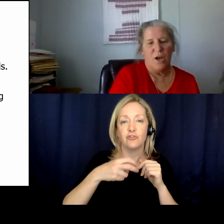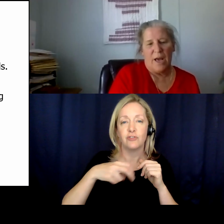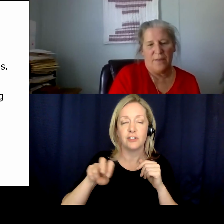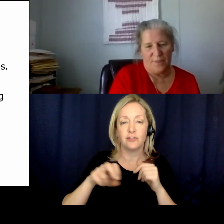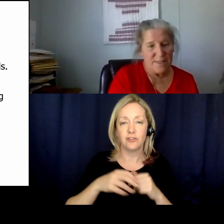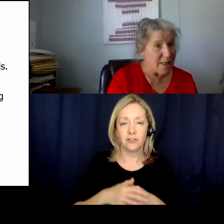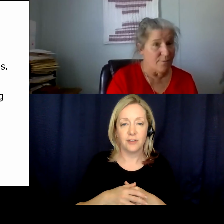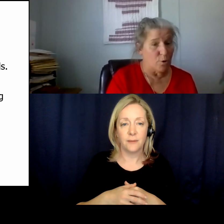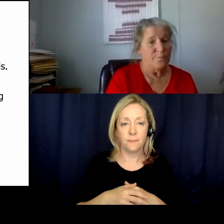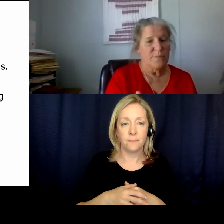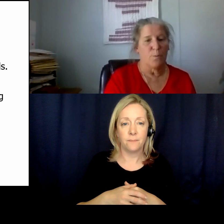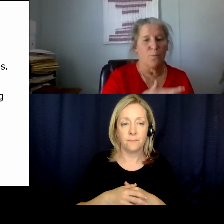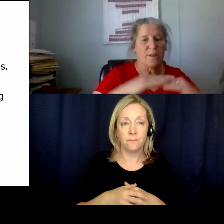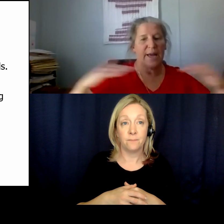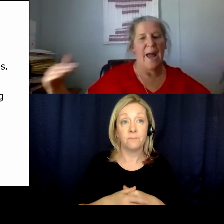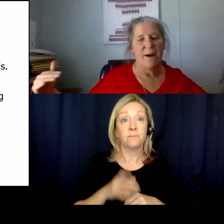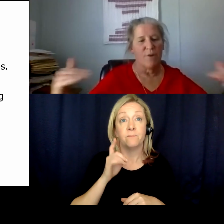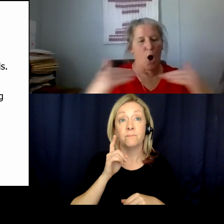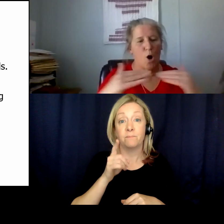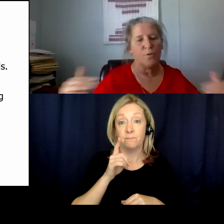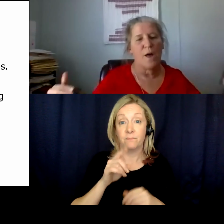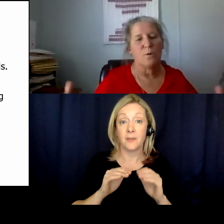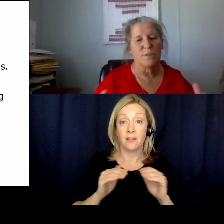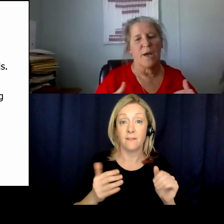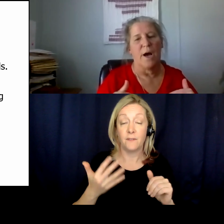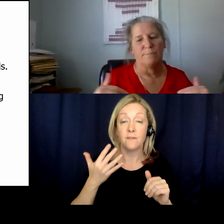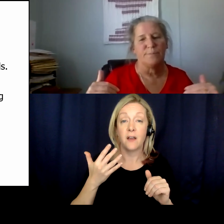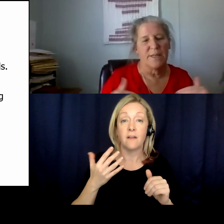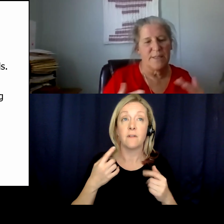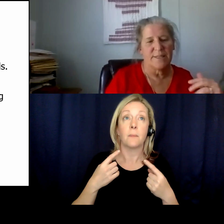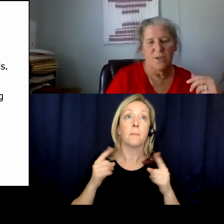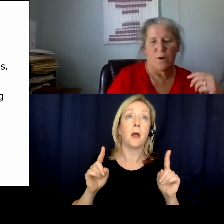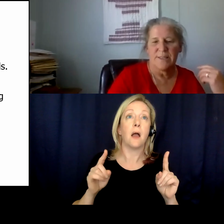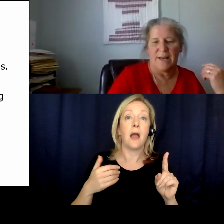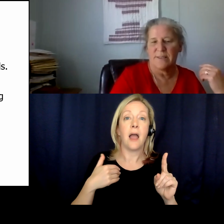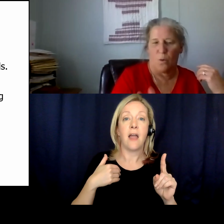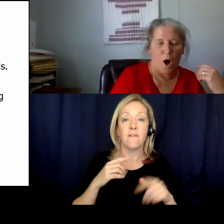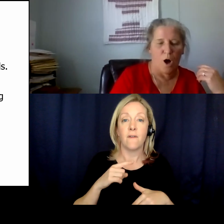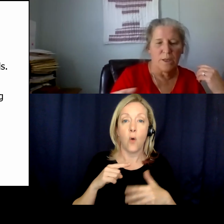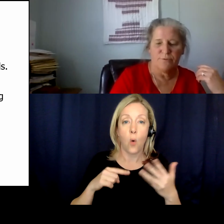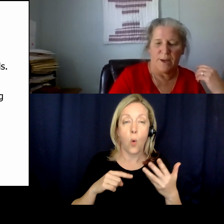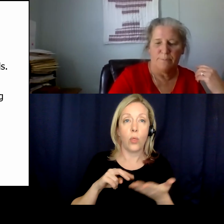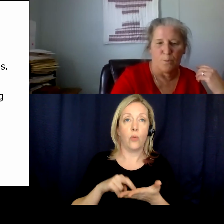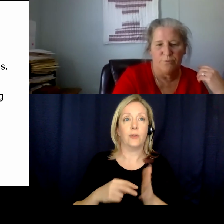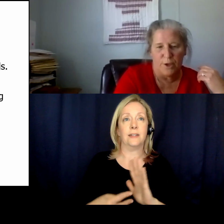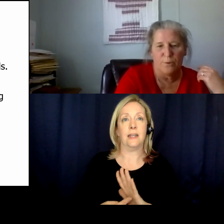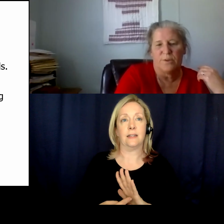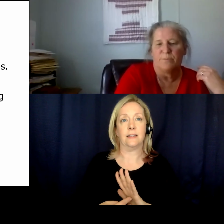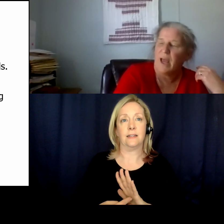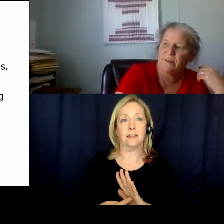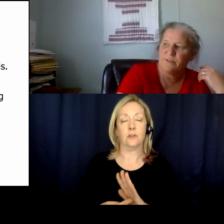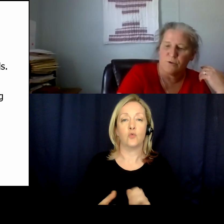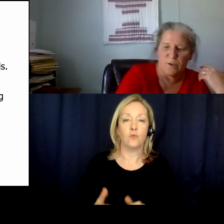beginning at this level that we really have all those intents are assessed. So all of them, the